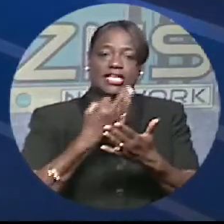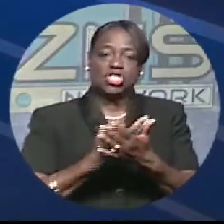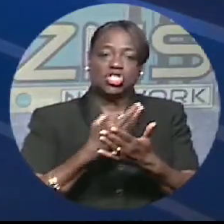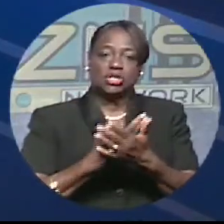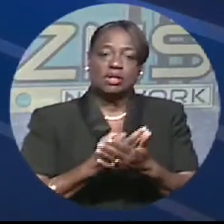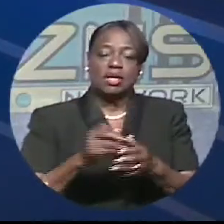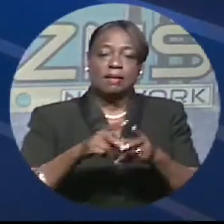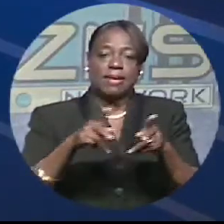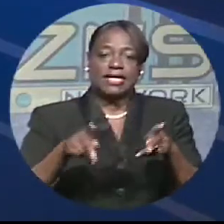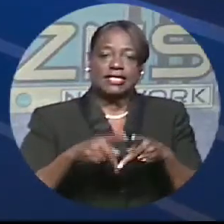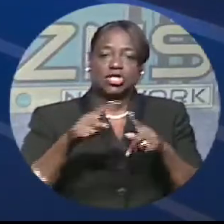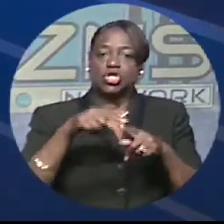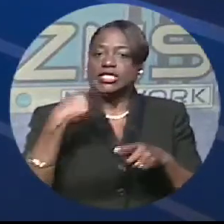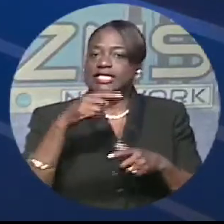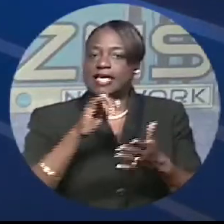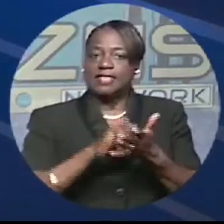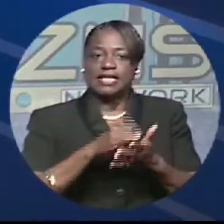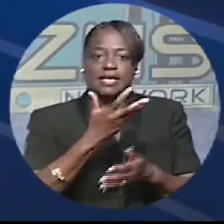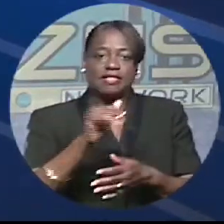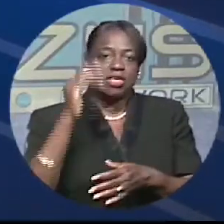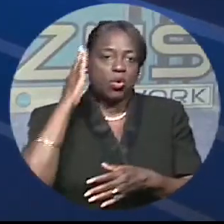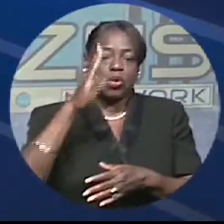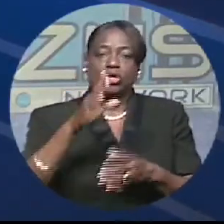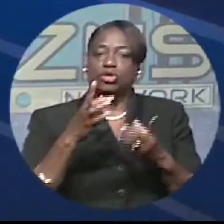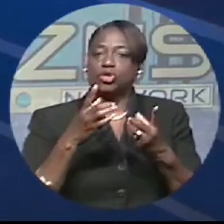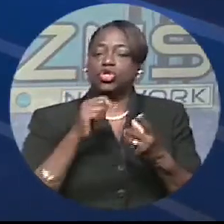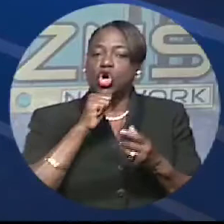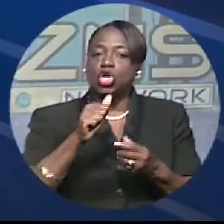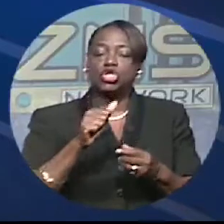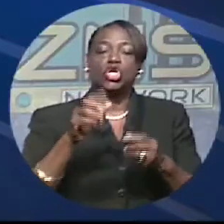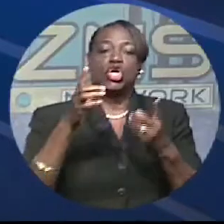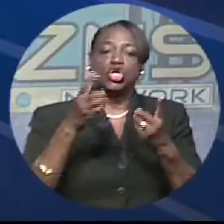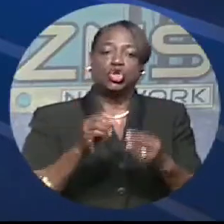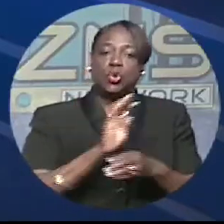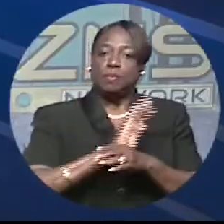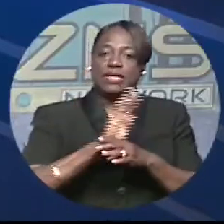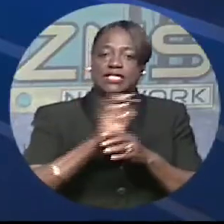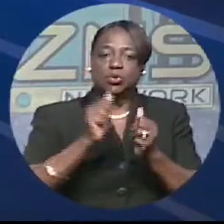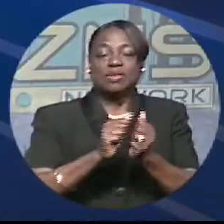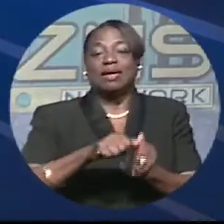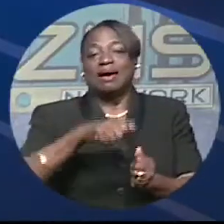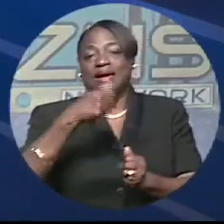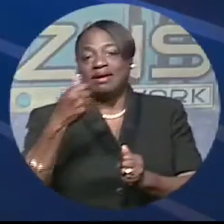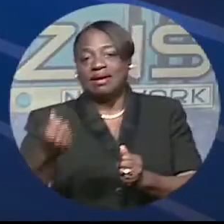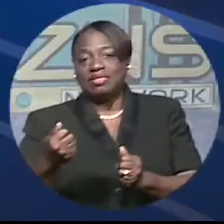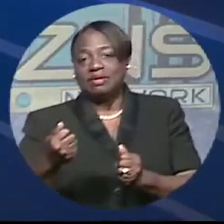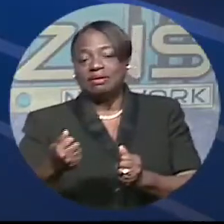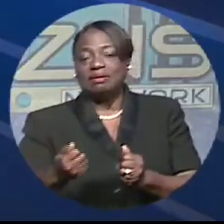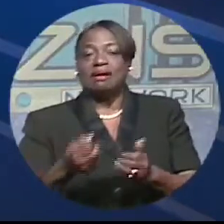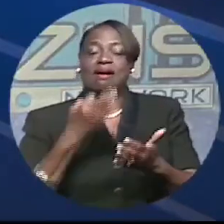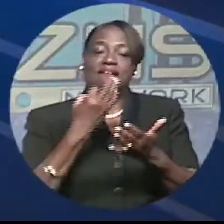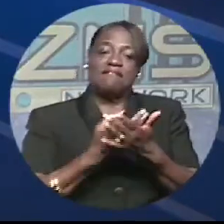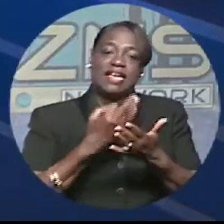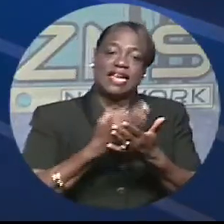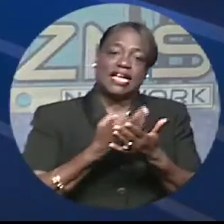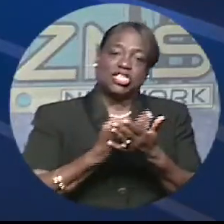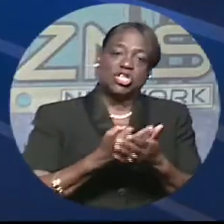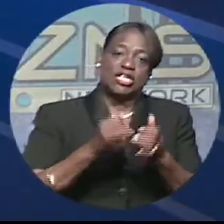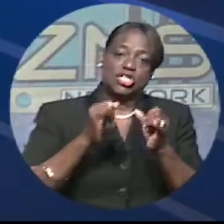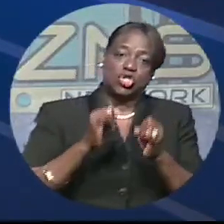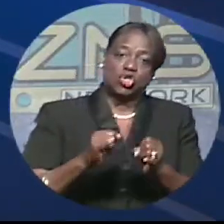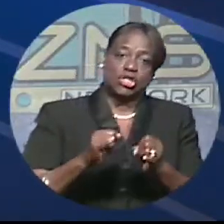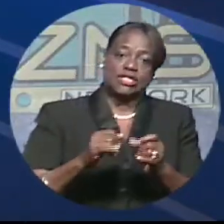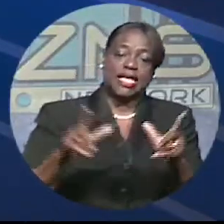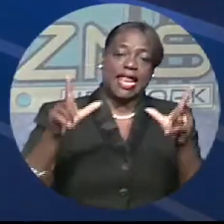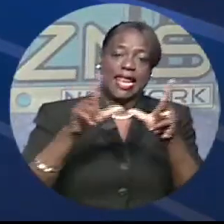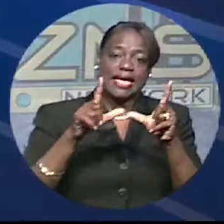to say that they will not do business with other financial institutions that are licensed and supervised by